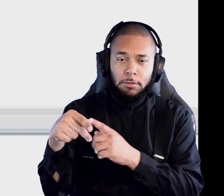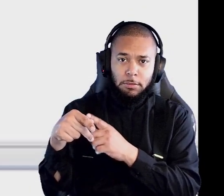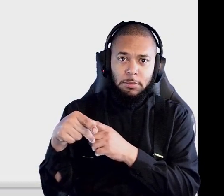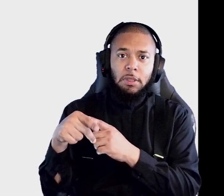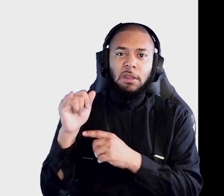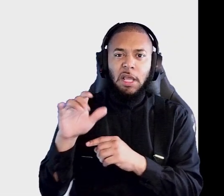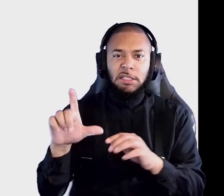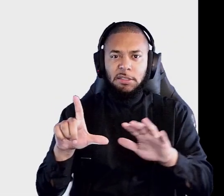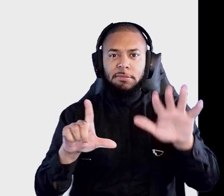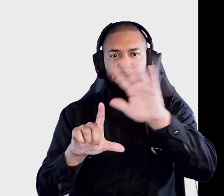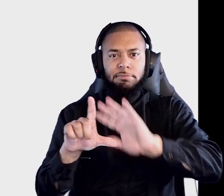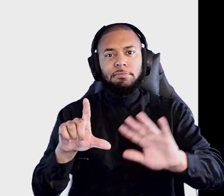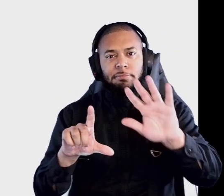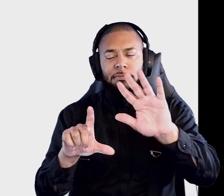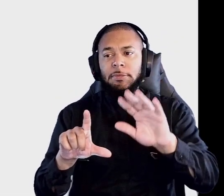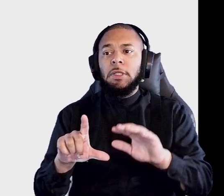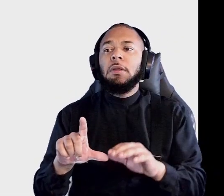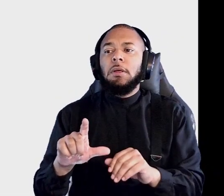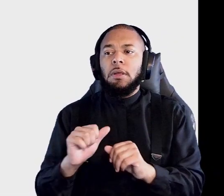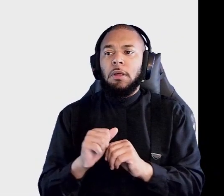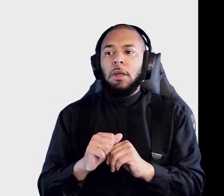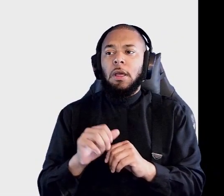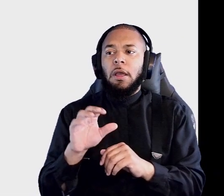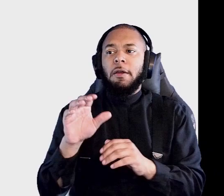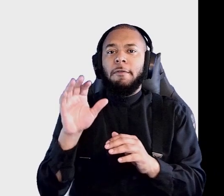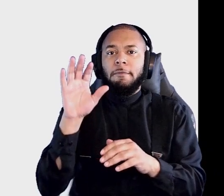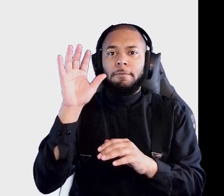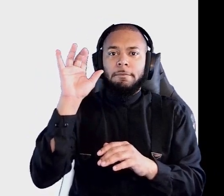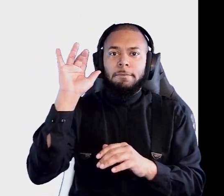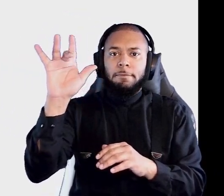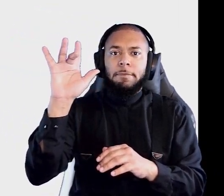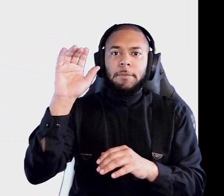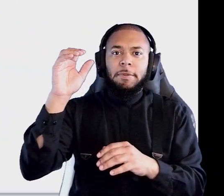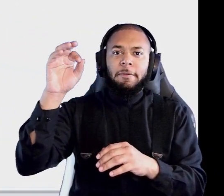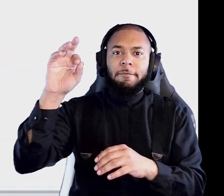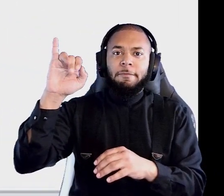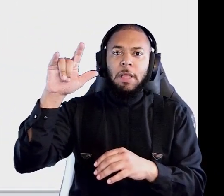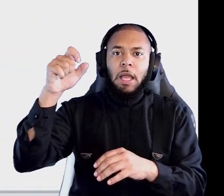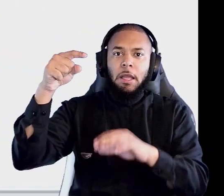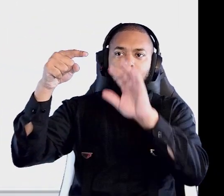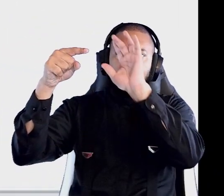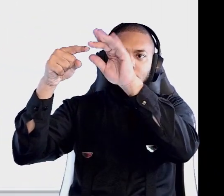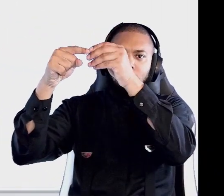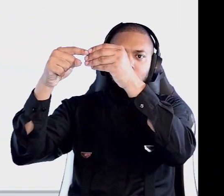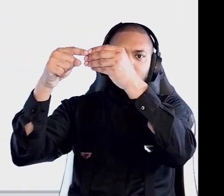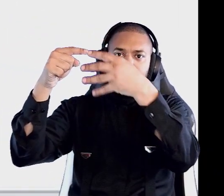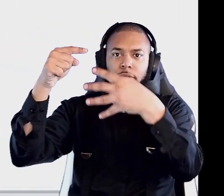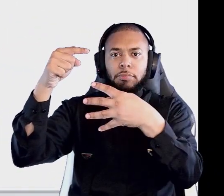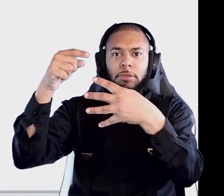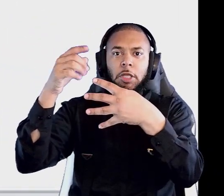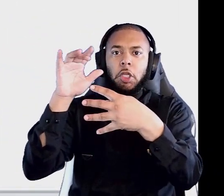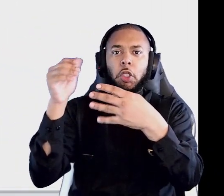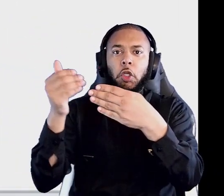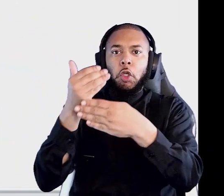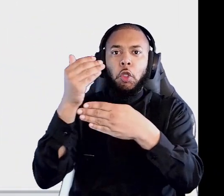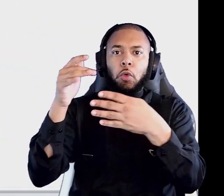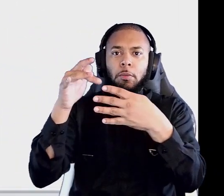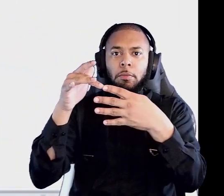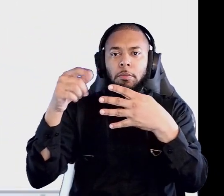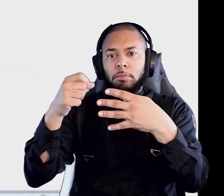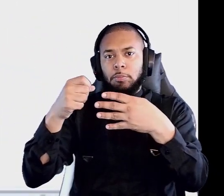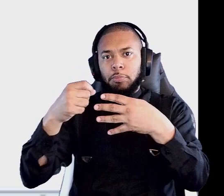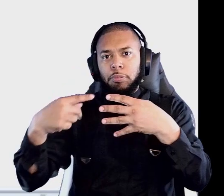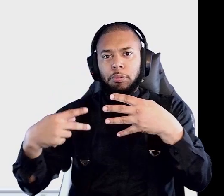I'm going to select File, New Java, so that I can start typing in a new program. I'm